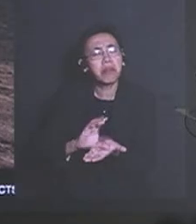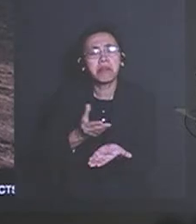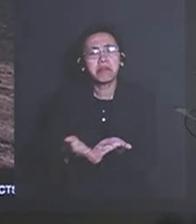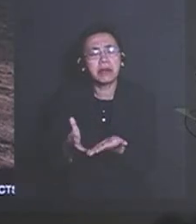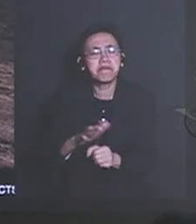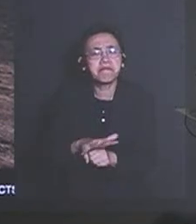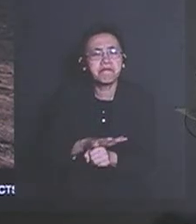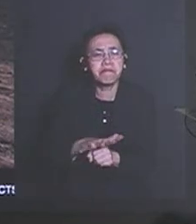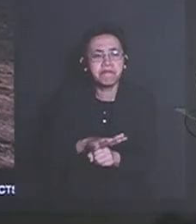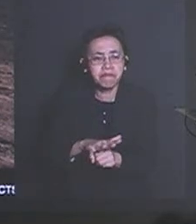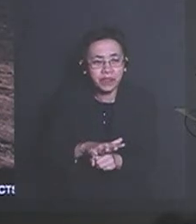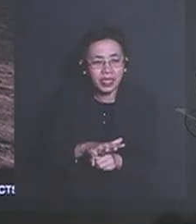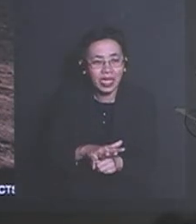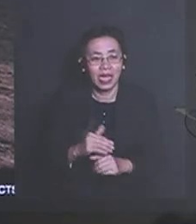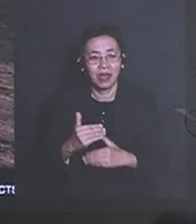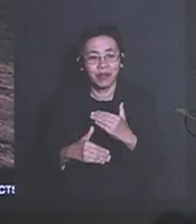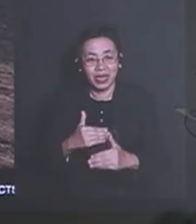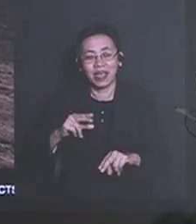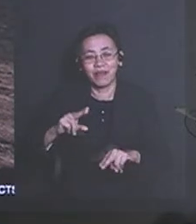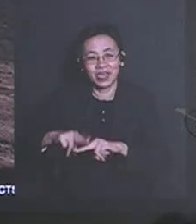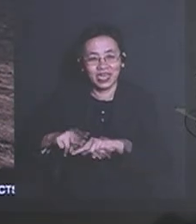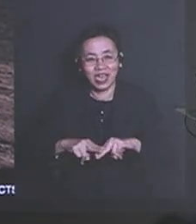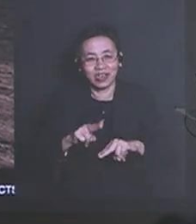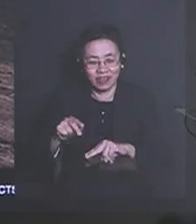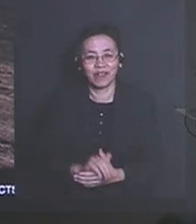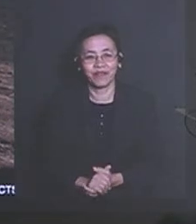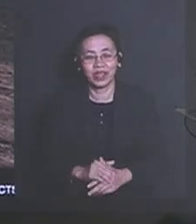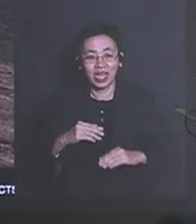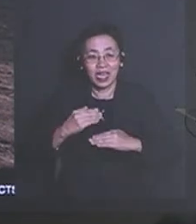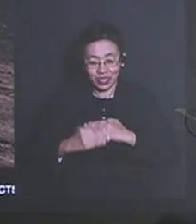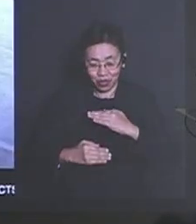The stair has been redesigned to suit the new layout of the building.